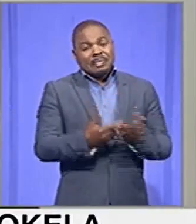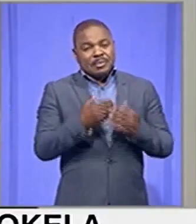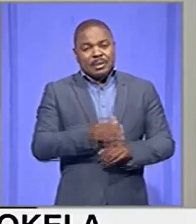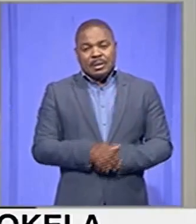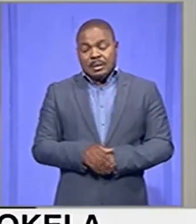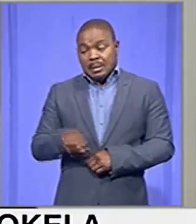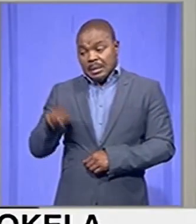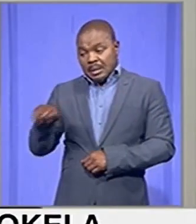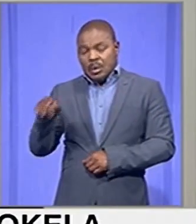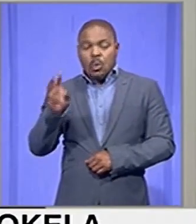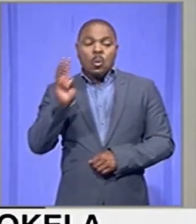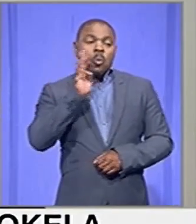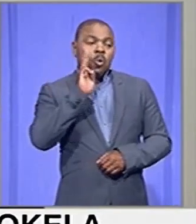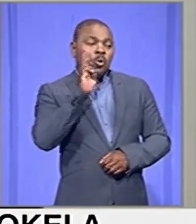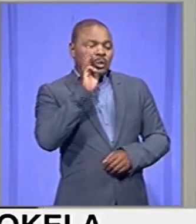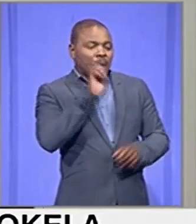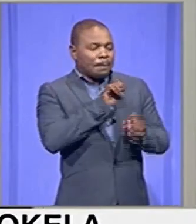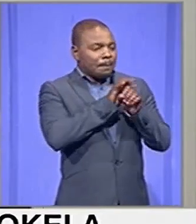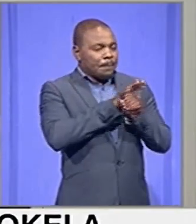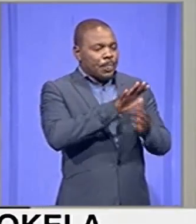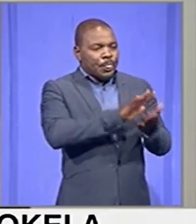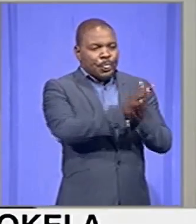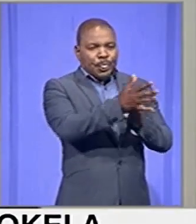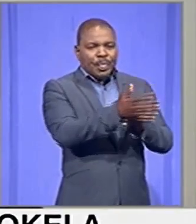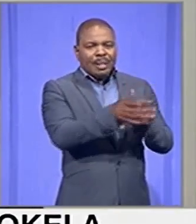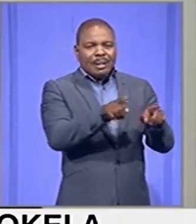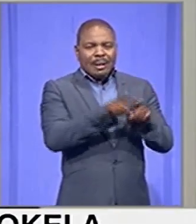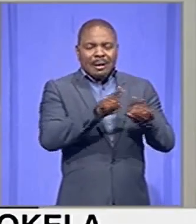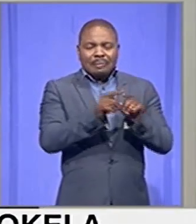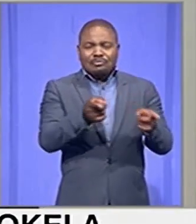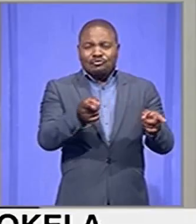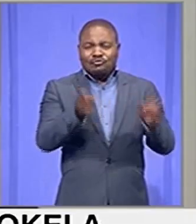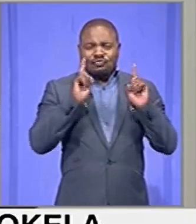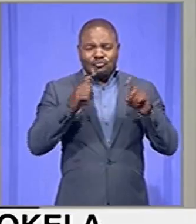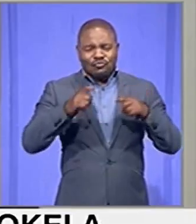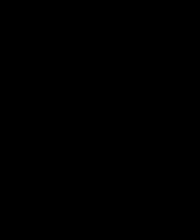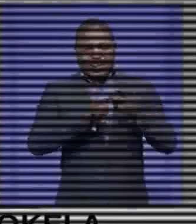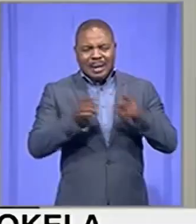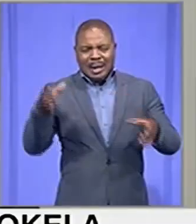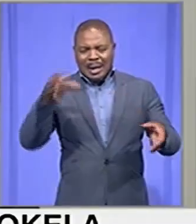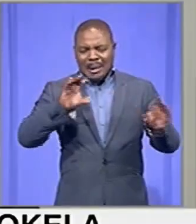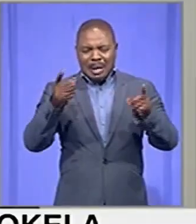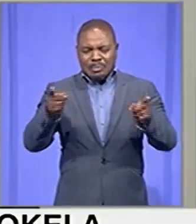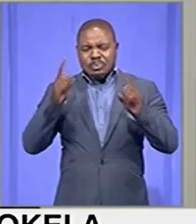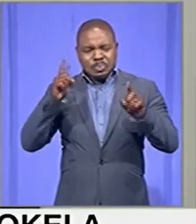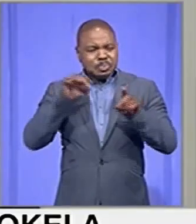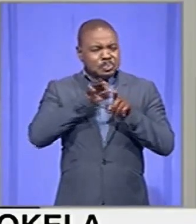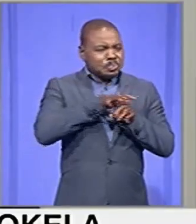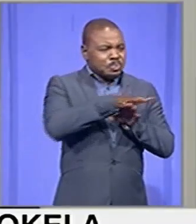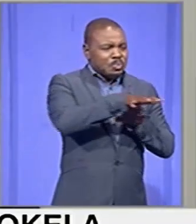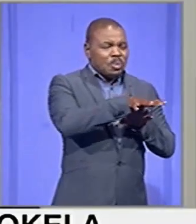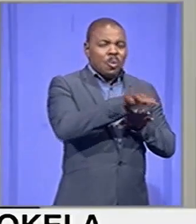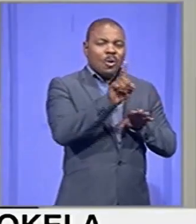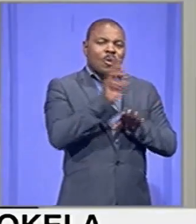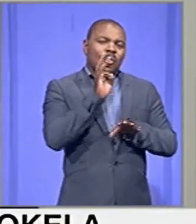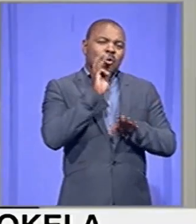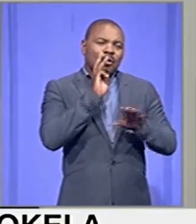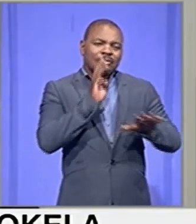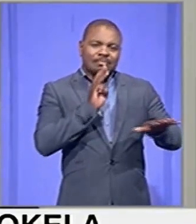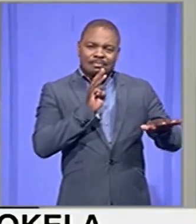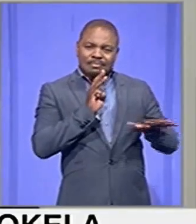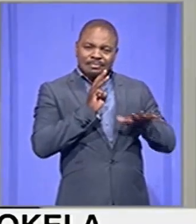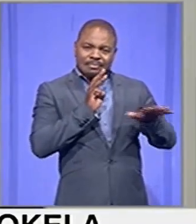the water with harmful bacteria as well as pathogens and chemicals. And